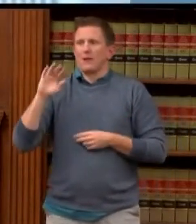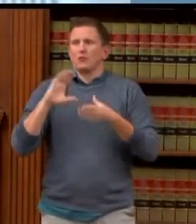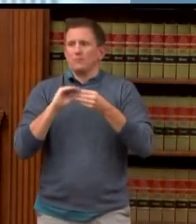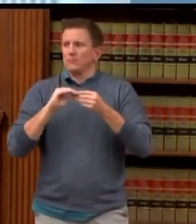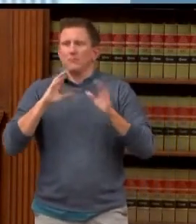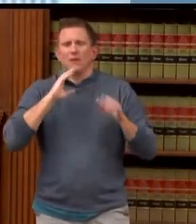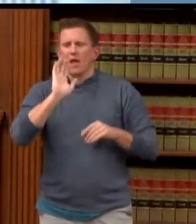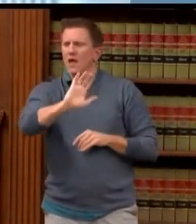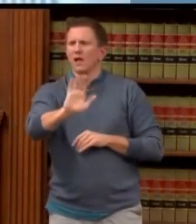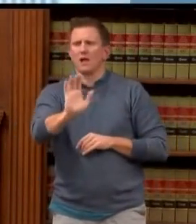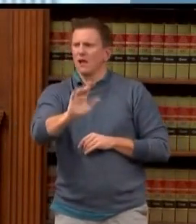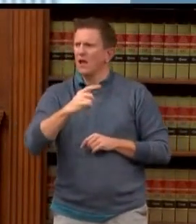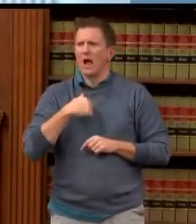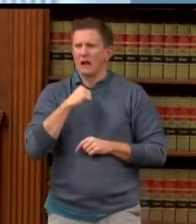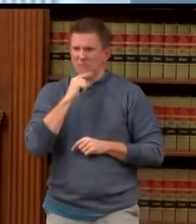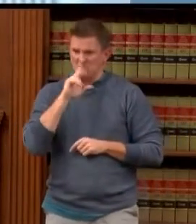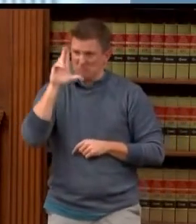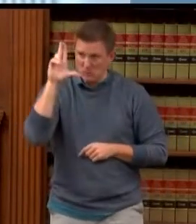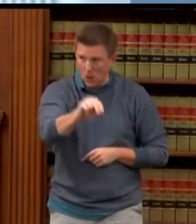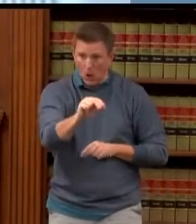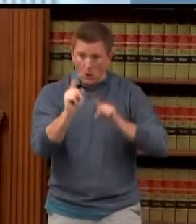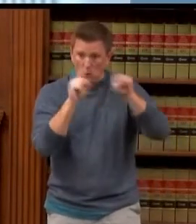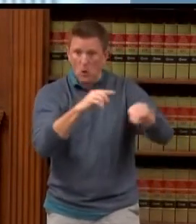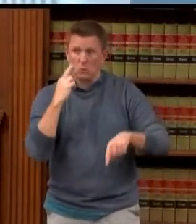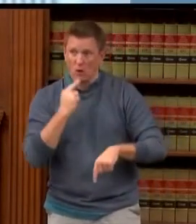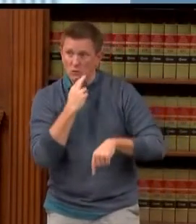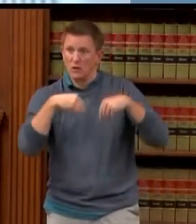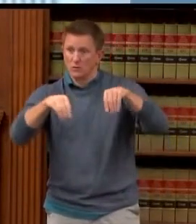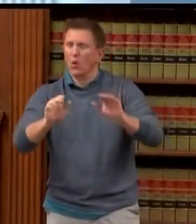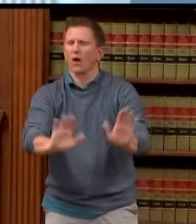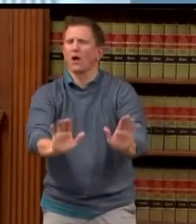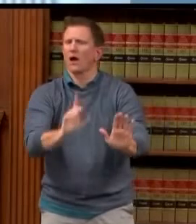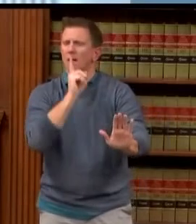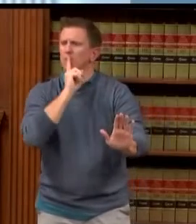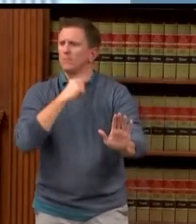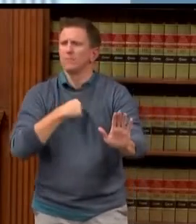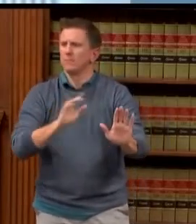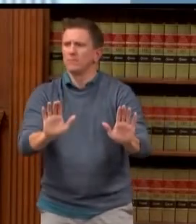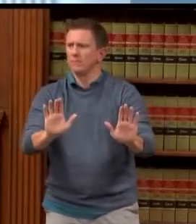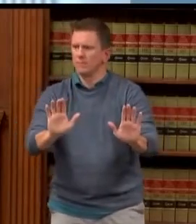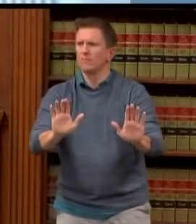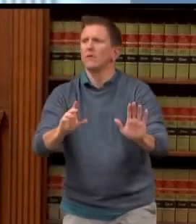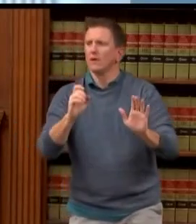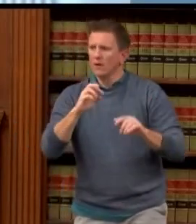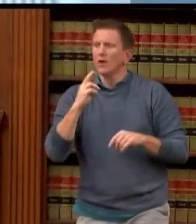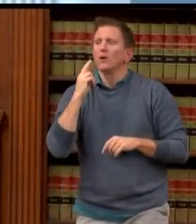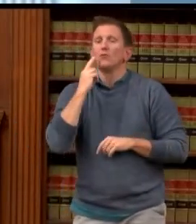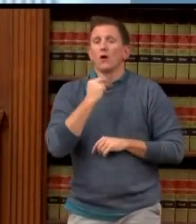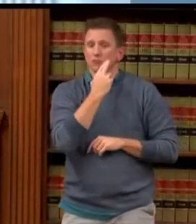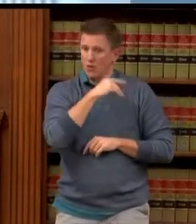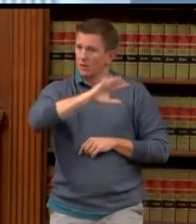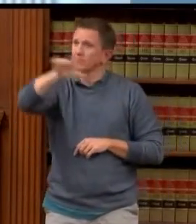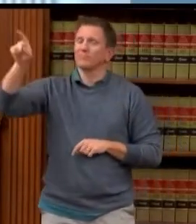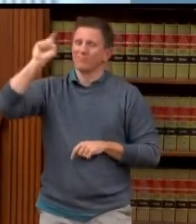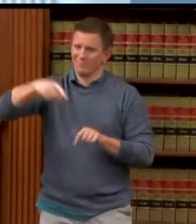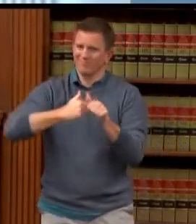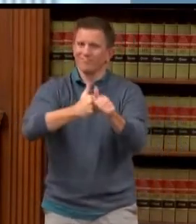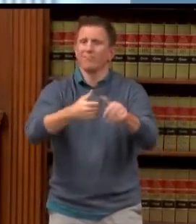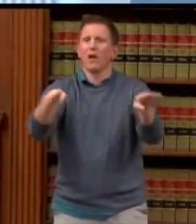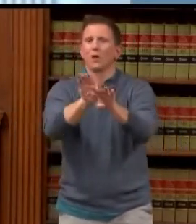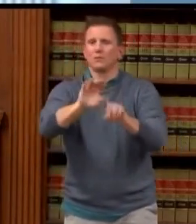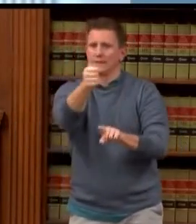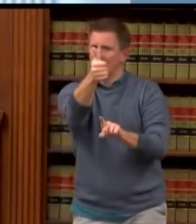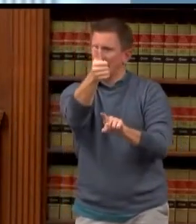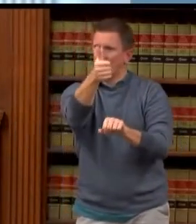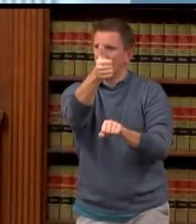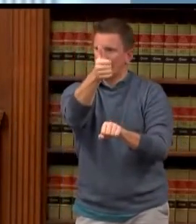We're encouraging and urging folks, first of all, know that businesses are going to close at 10. Two, plan accordingly. And thirdly,